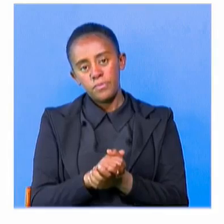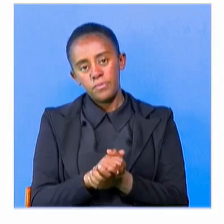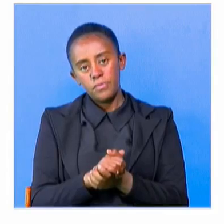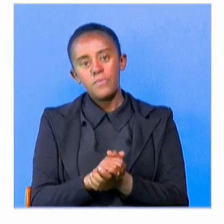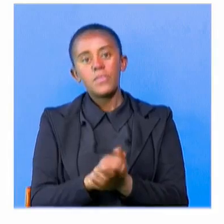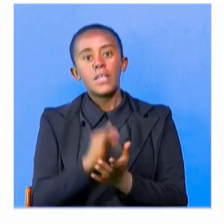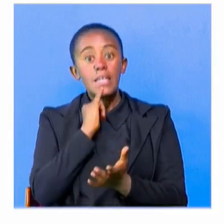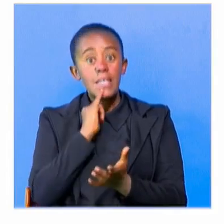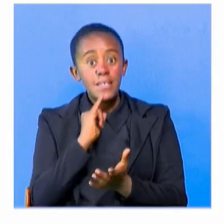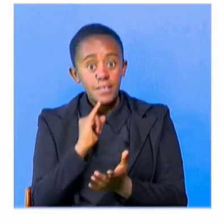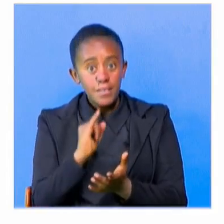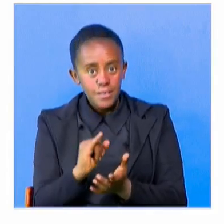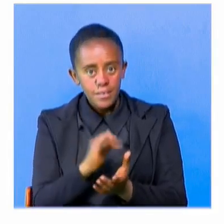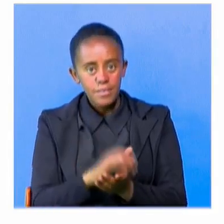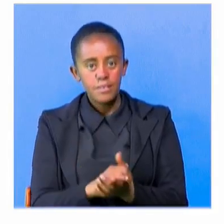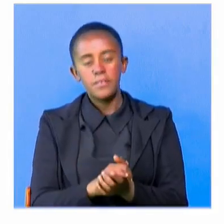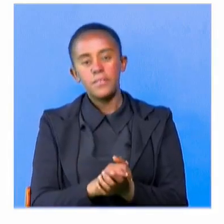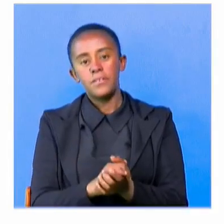is